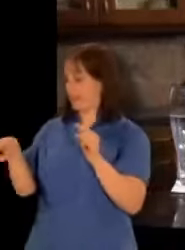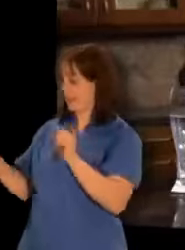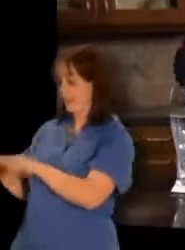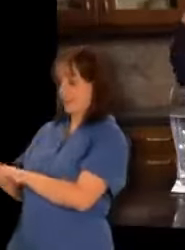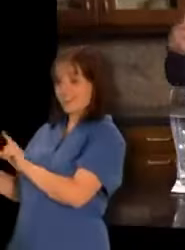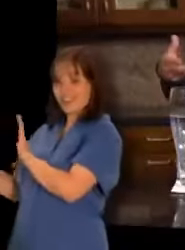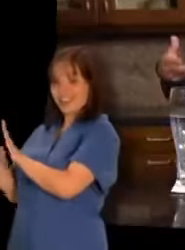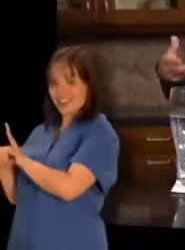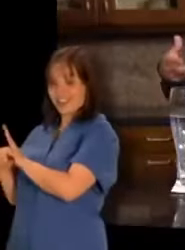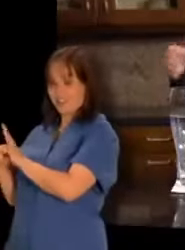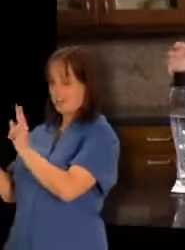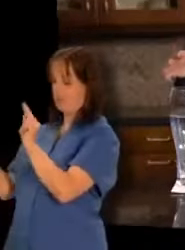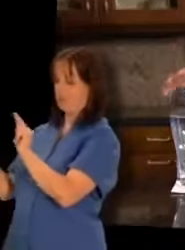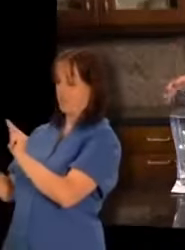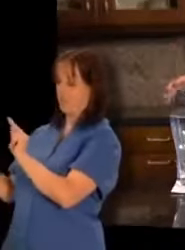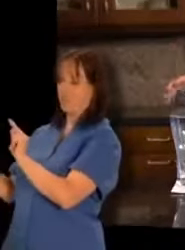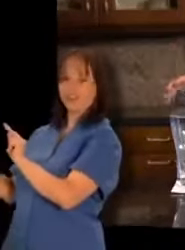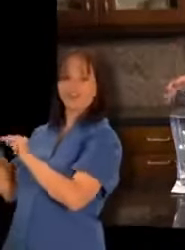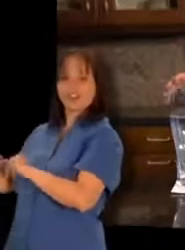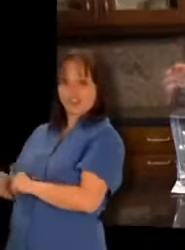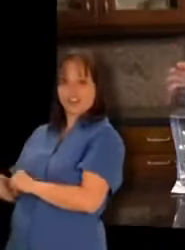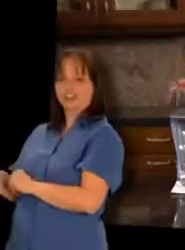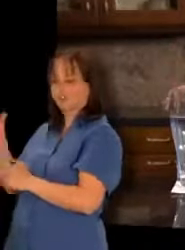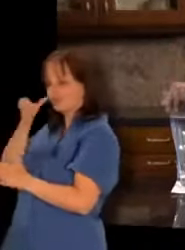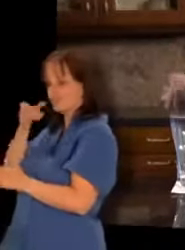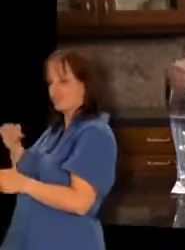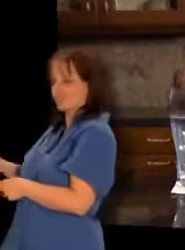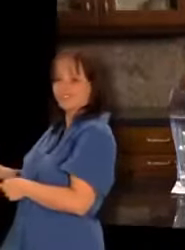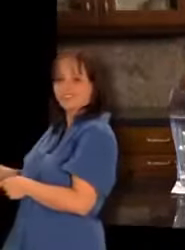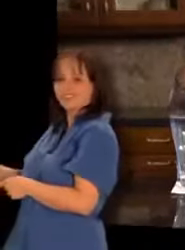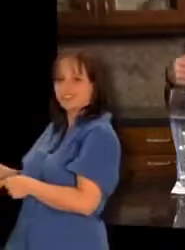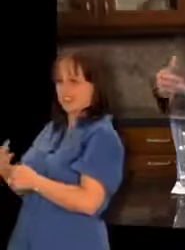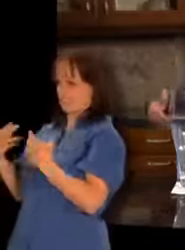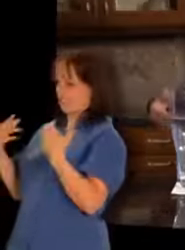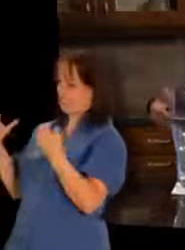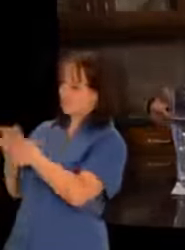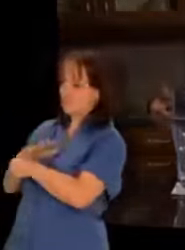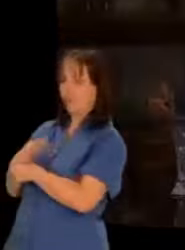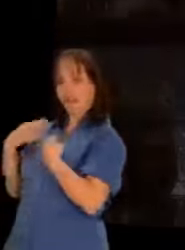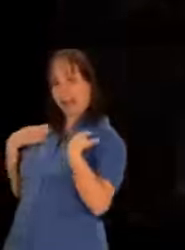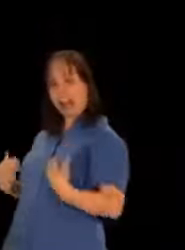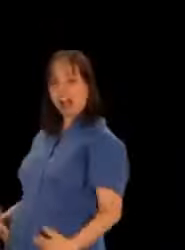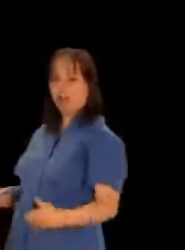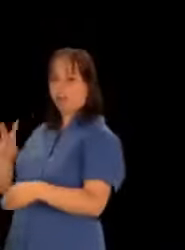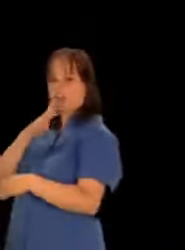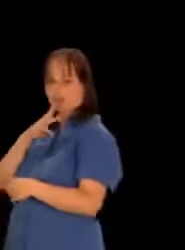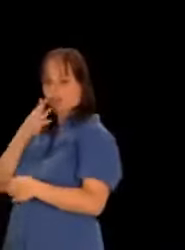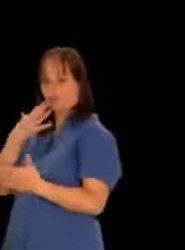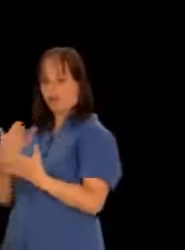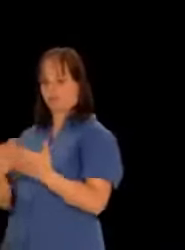is neutralizing the free radicals, so that's why we want to drink this water and hydrate your body on a regular basis.